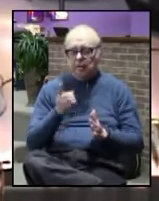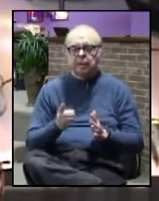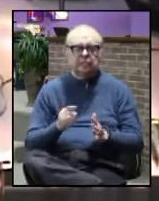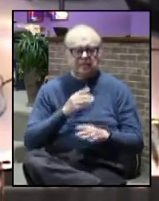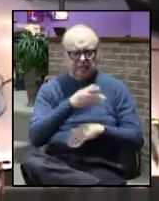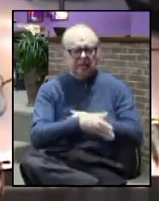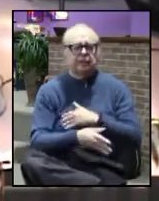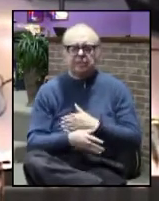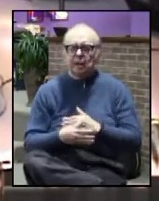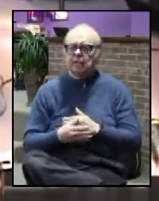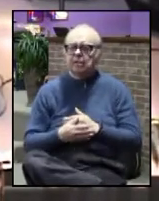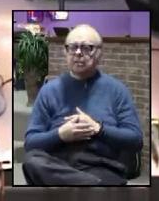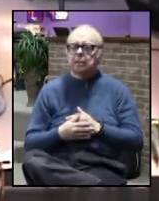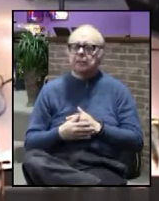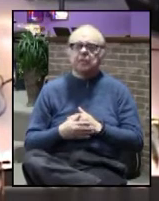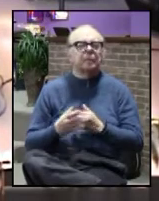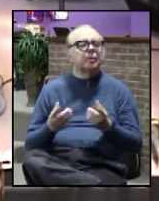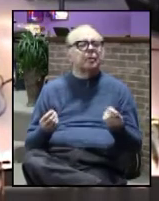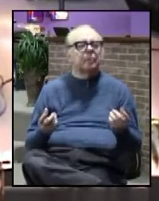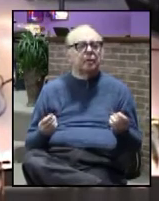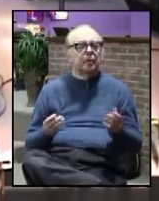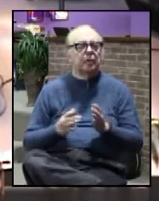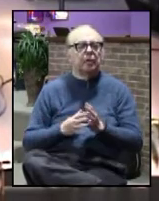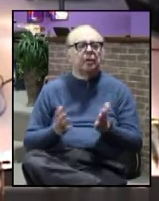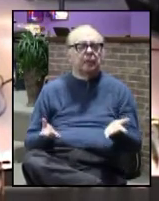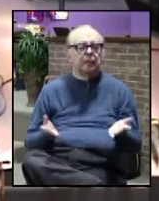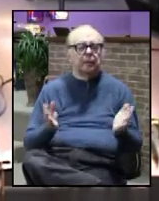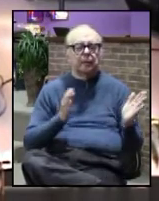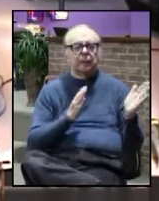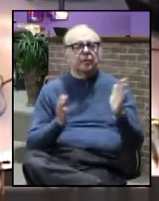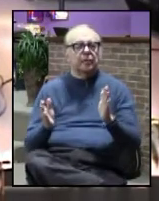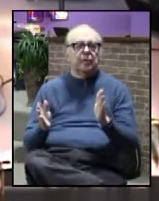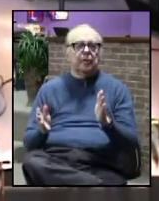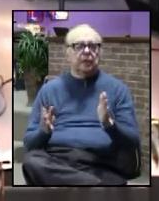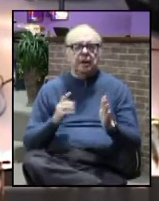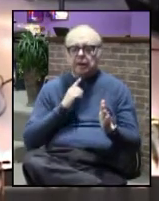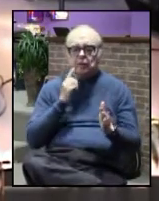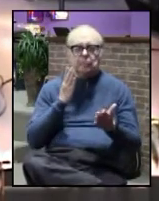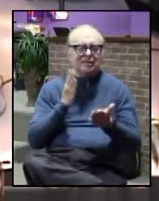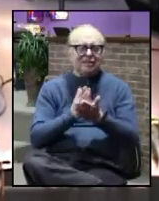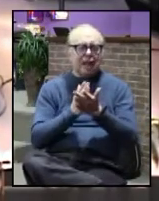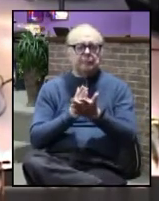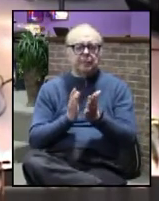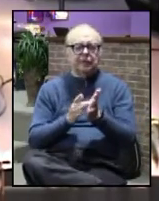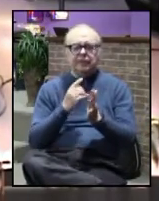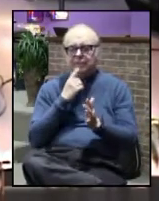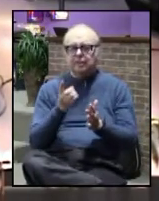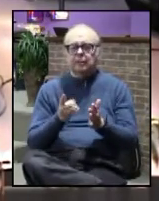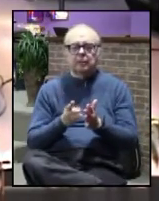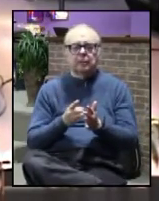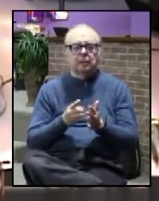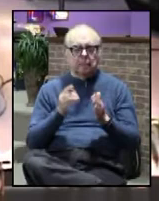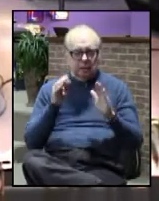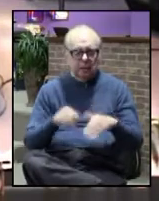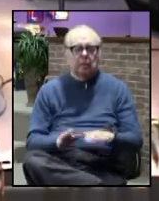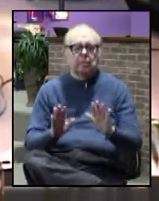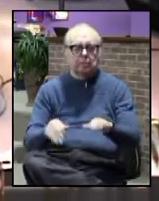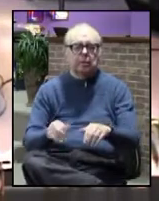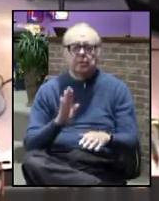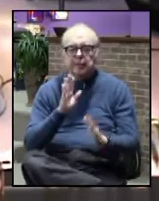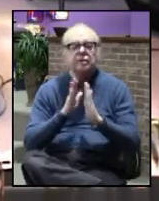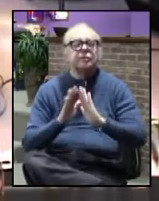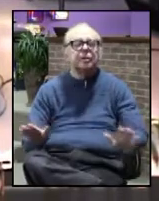on the other side. What did he do? He said, winds, stop it. Waves, be